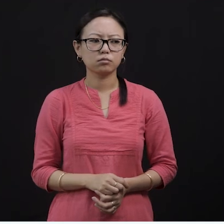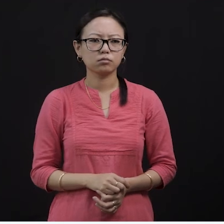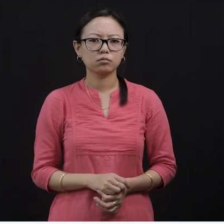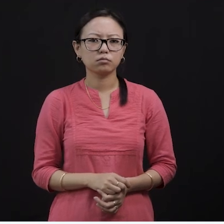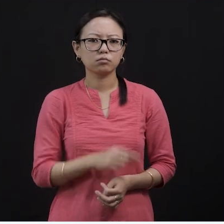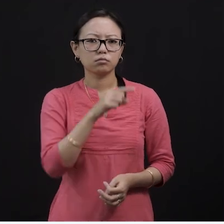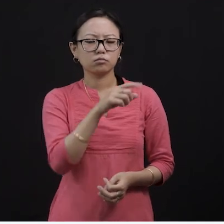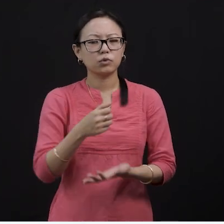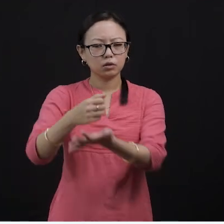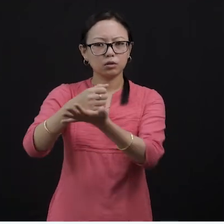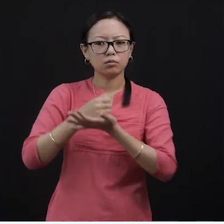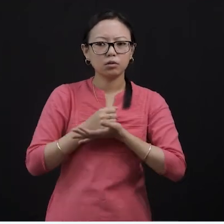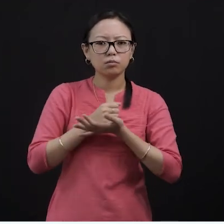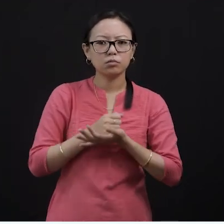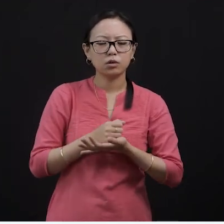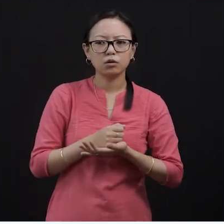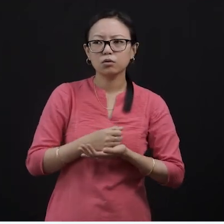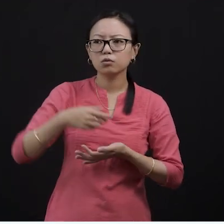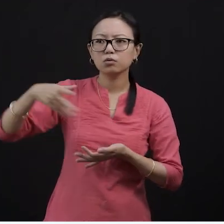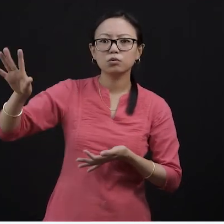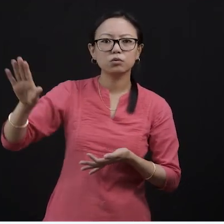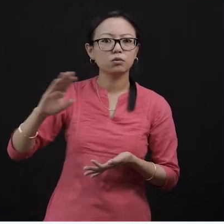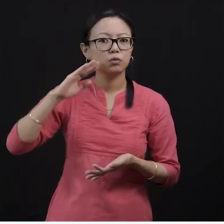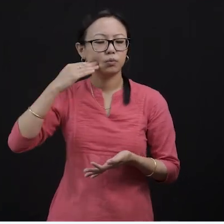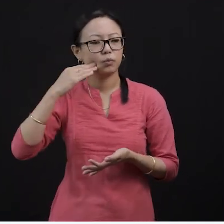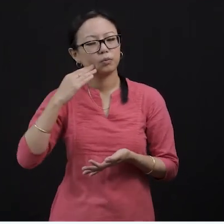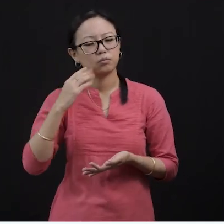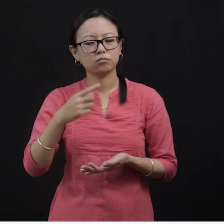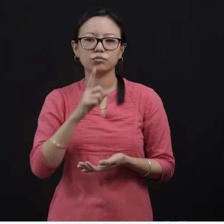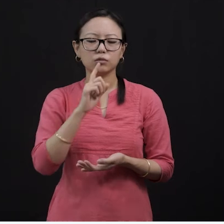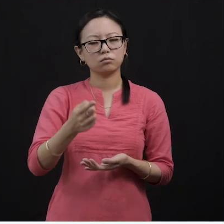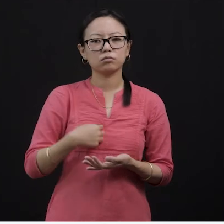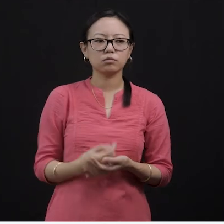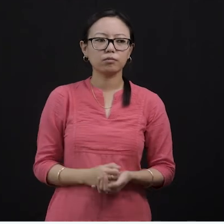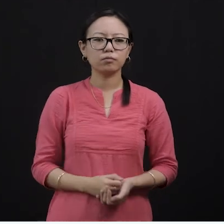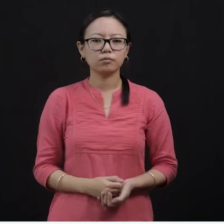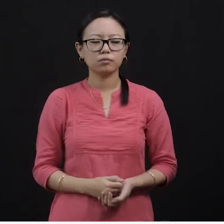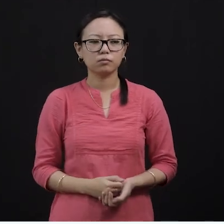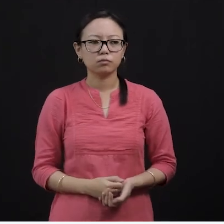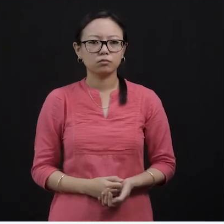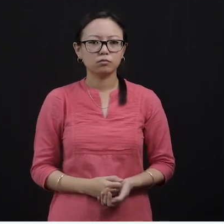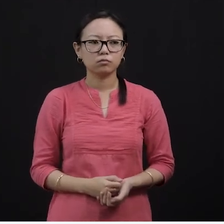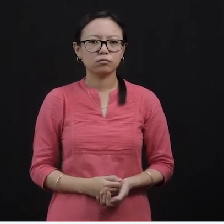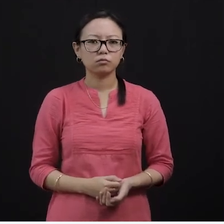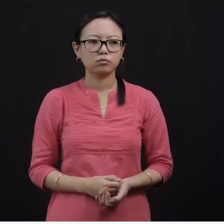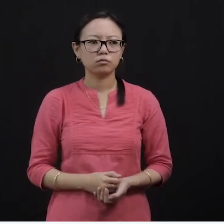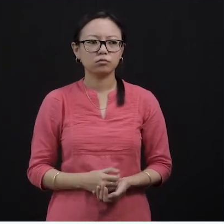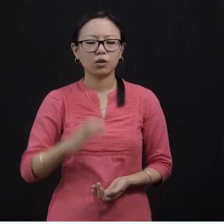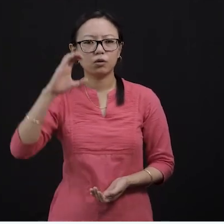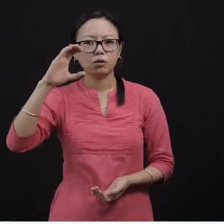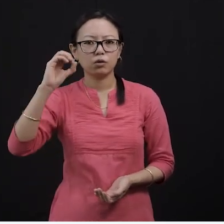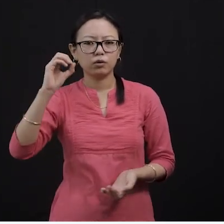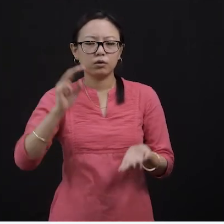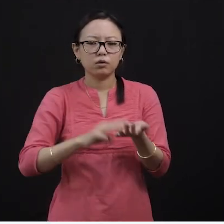which will help us to give the direction. Okay, now inside this compass, we have a